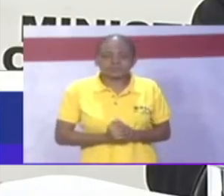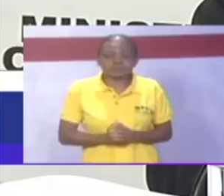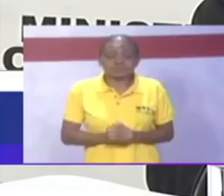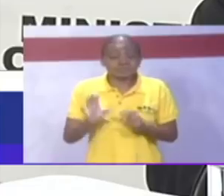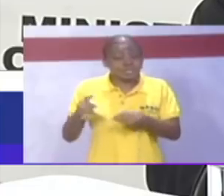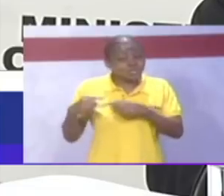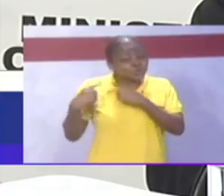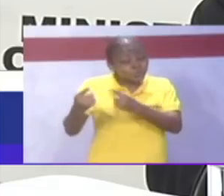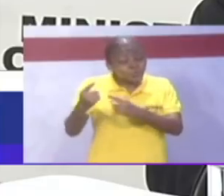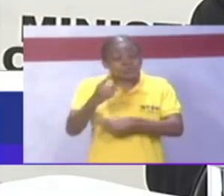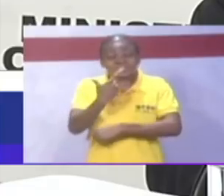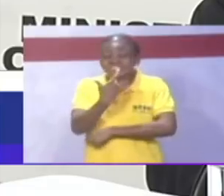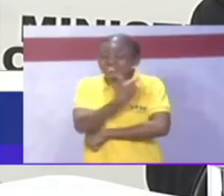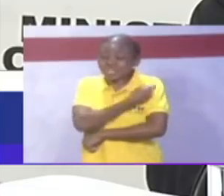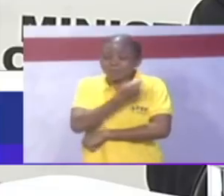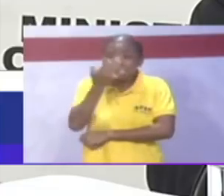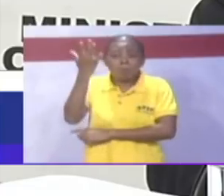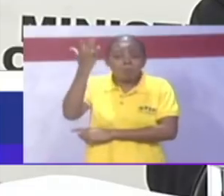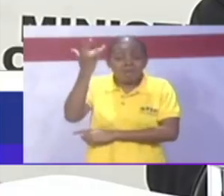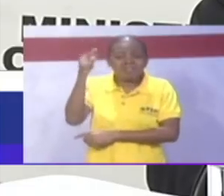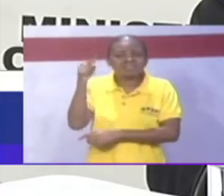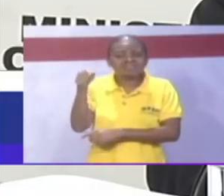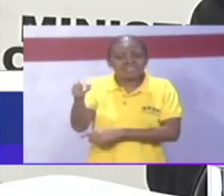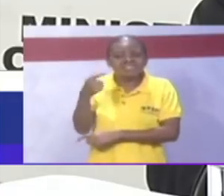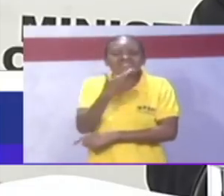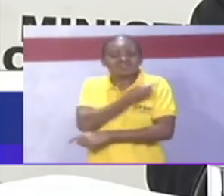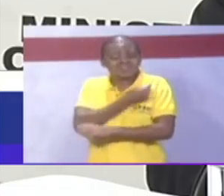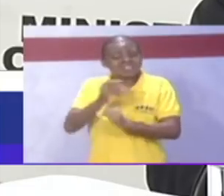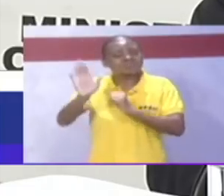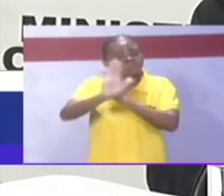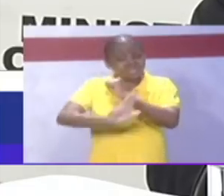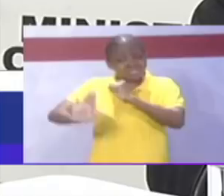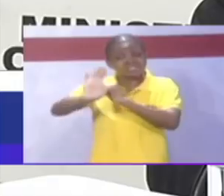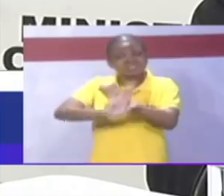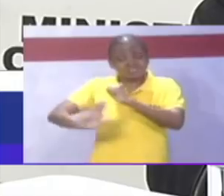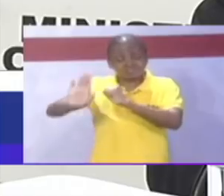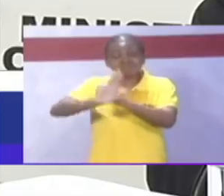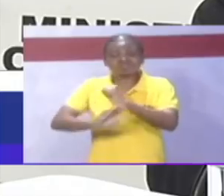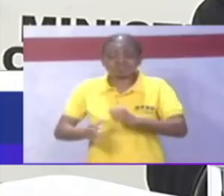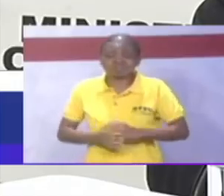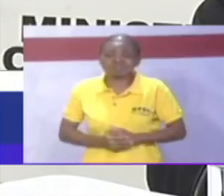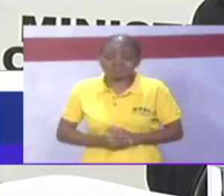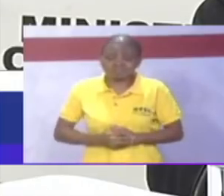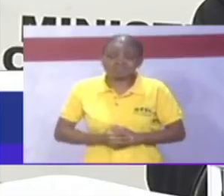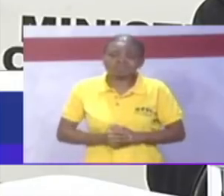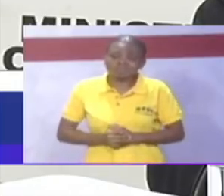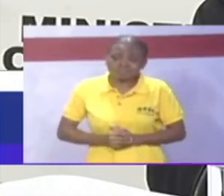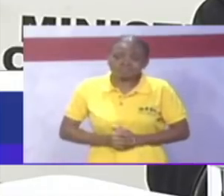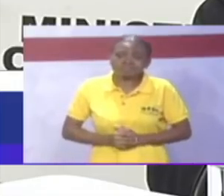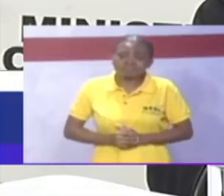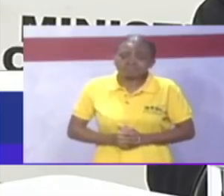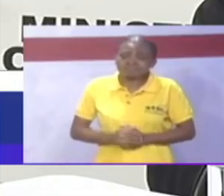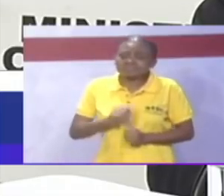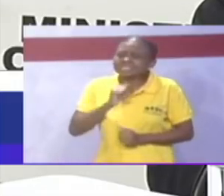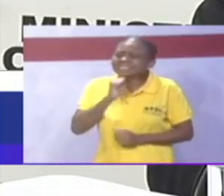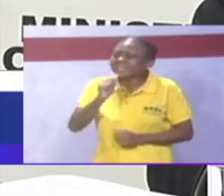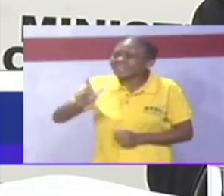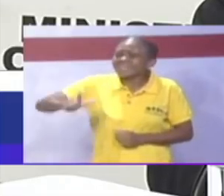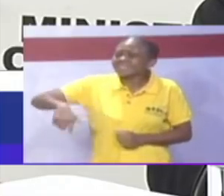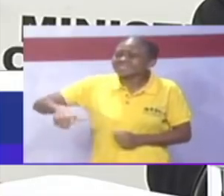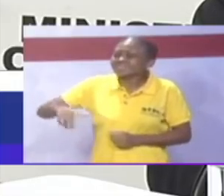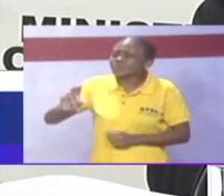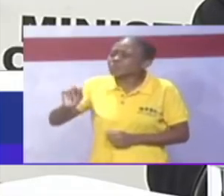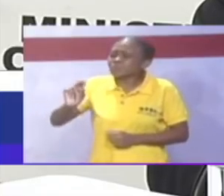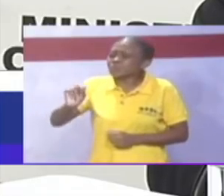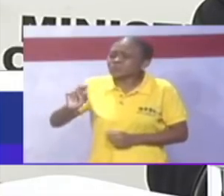protect against the Delta variant. So there is no real late stage identification or late stage notification. It is just that we